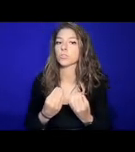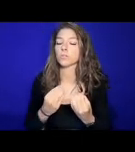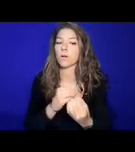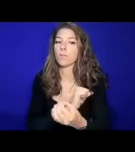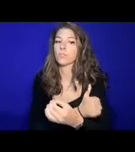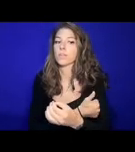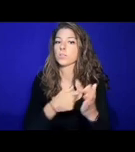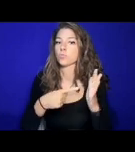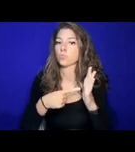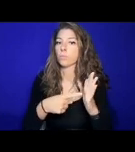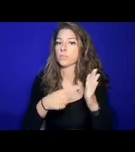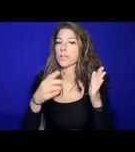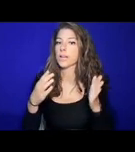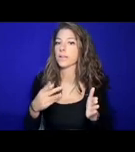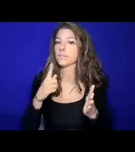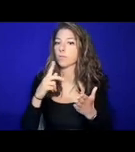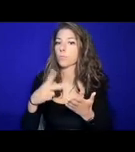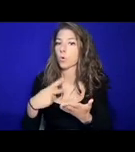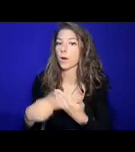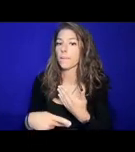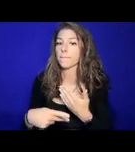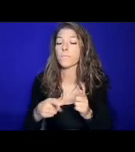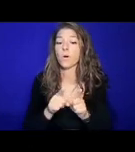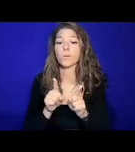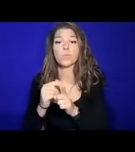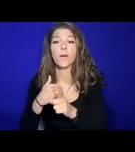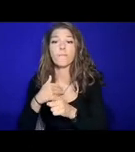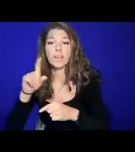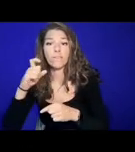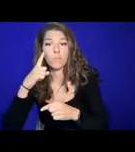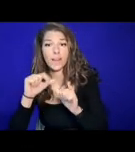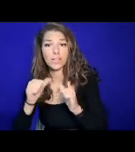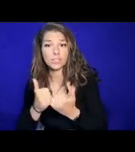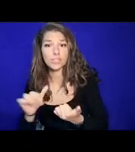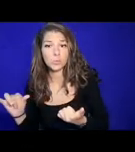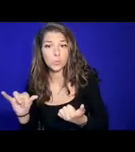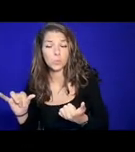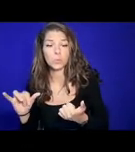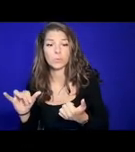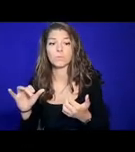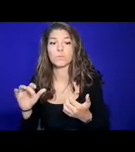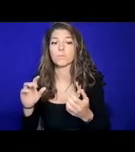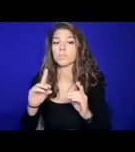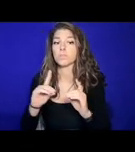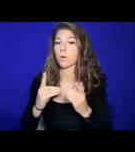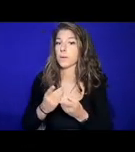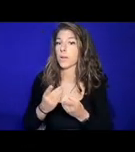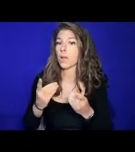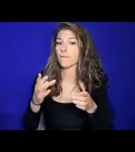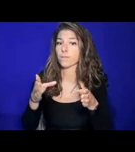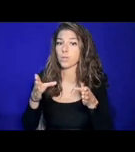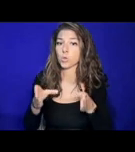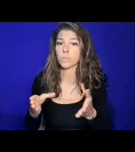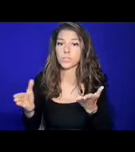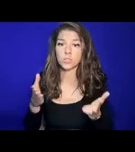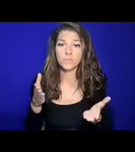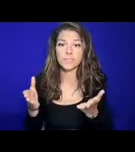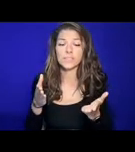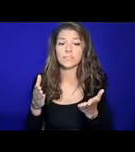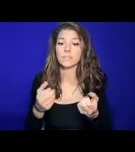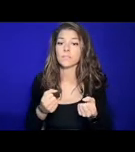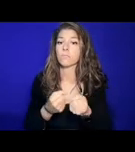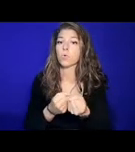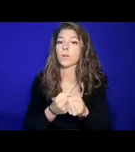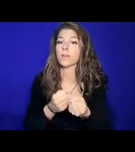authorized representatives for our programs. We also have government agencies. These might be the Department of Human Services that are